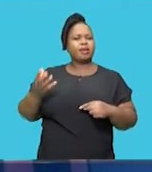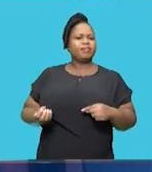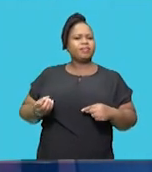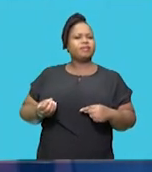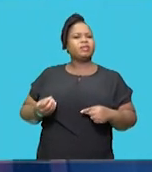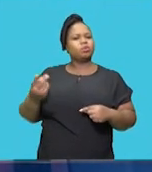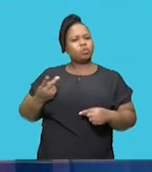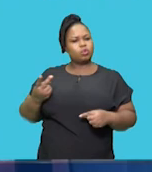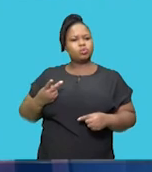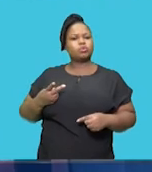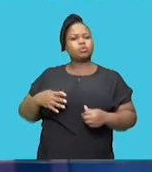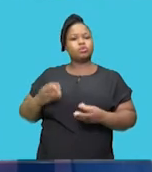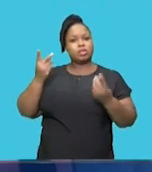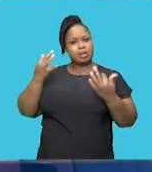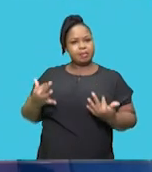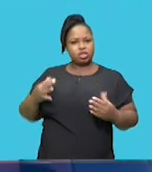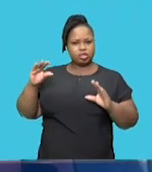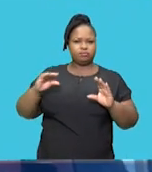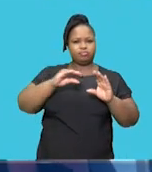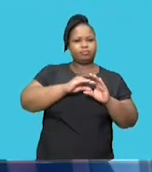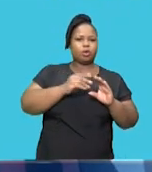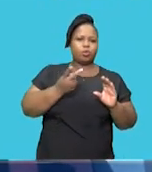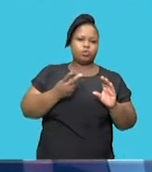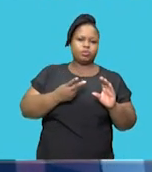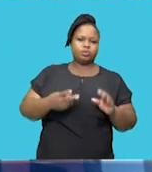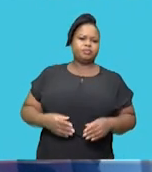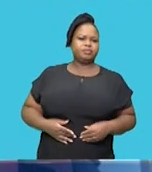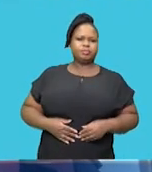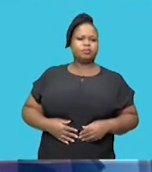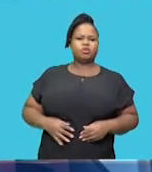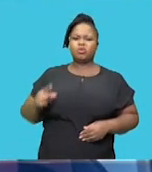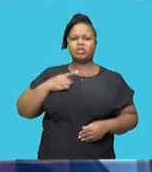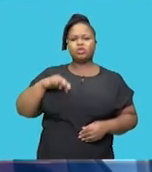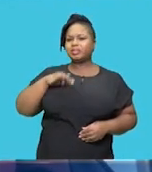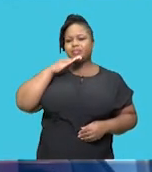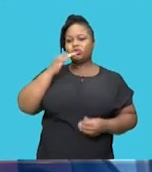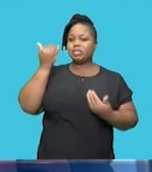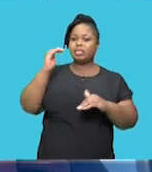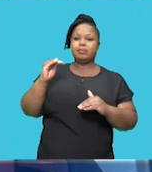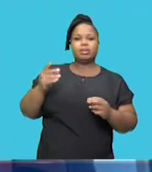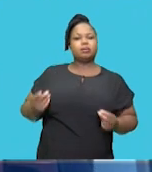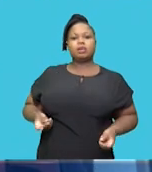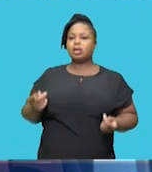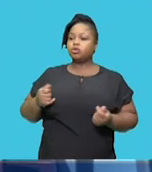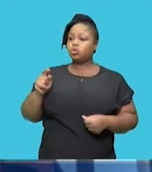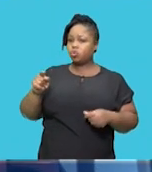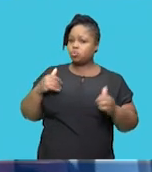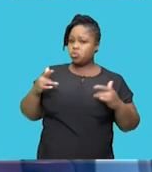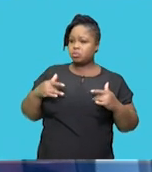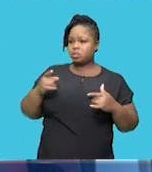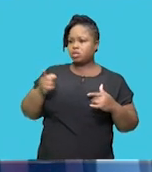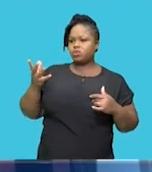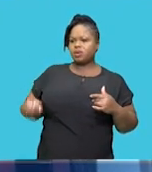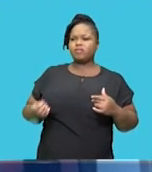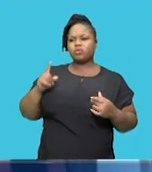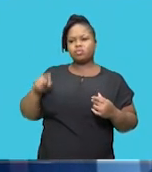inserted themselves into the budget of the city itself. It does not have to be limited to the immediate concerns that you have. You need